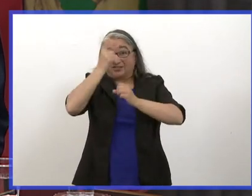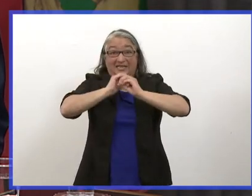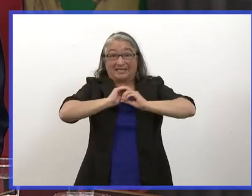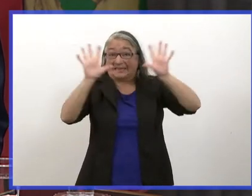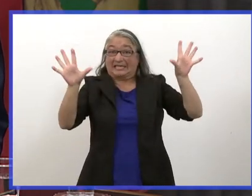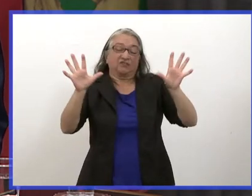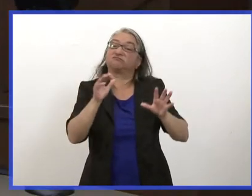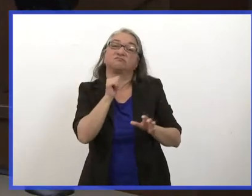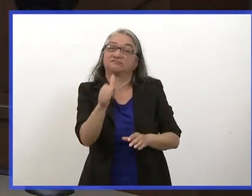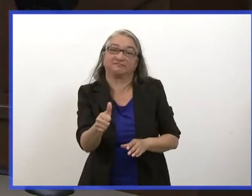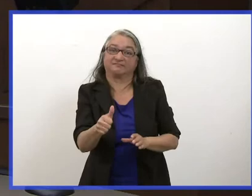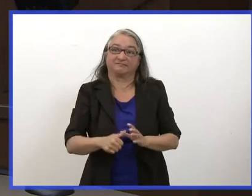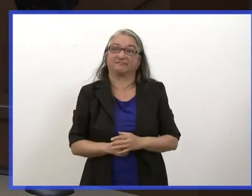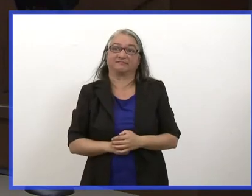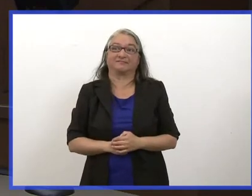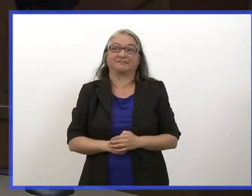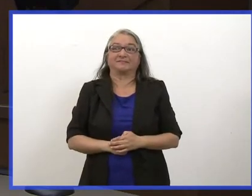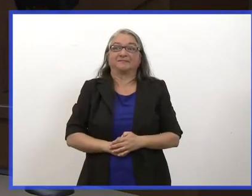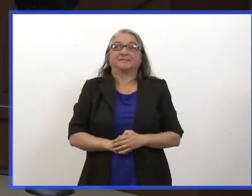taking your questions.